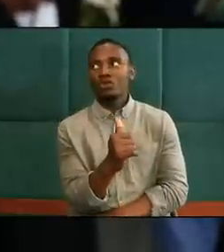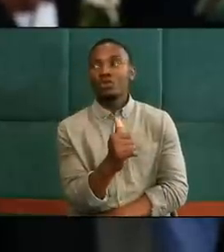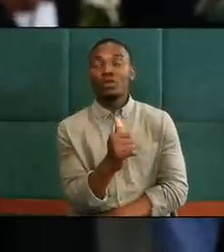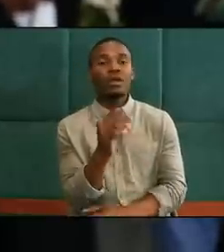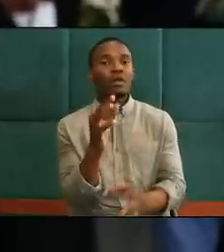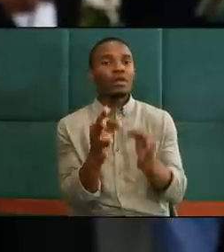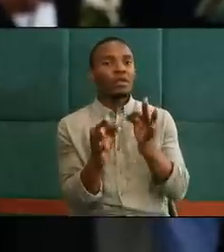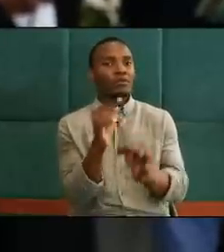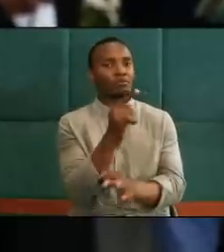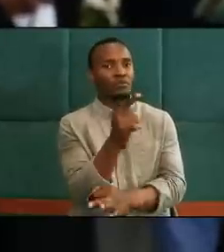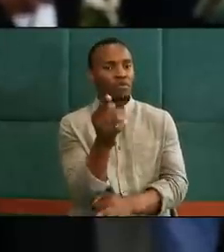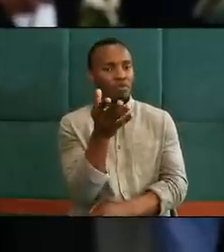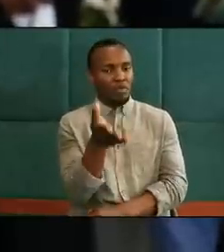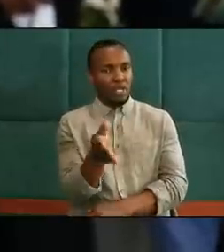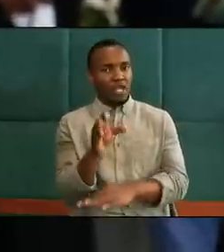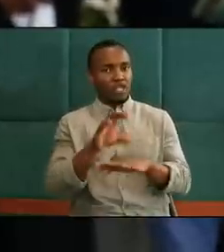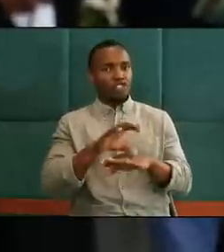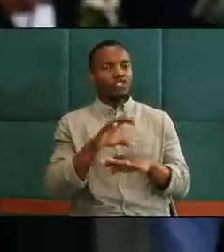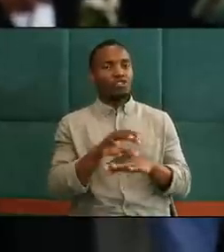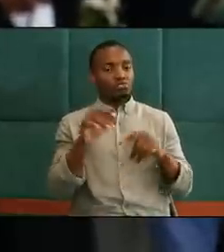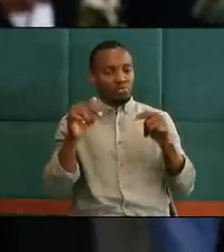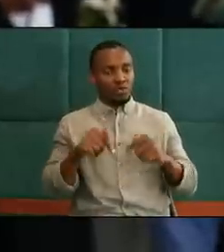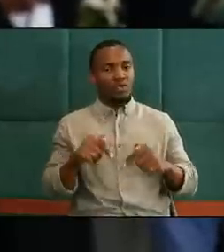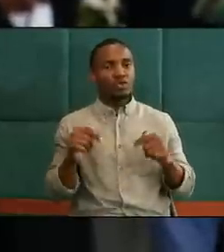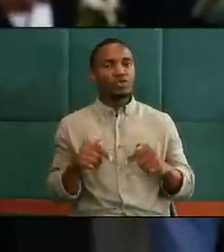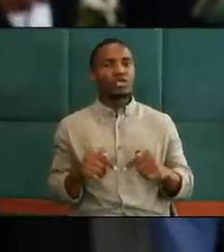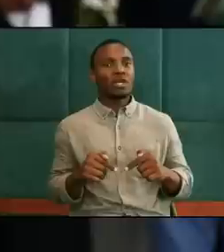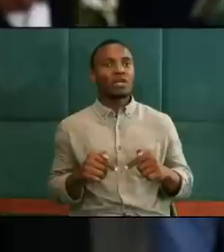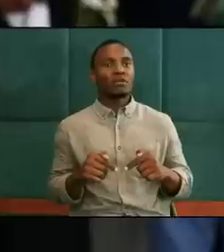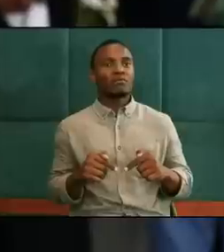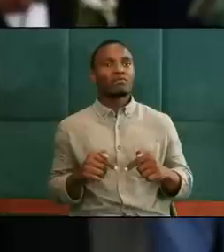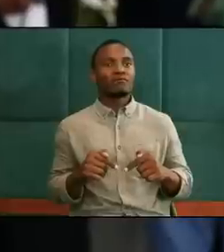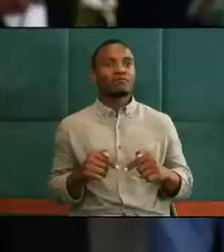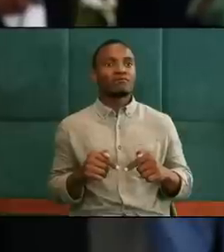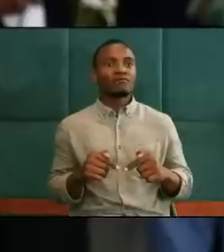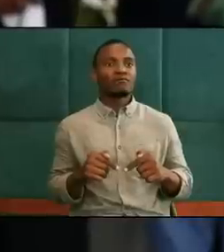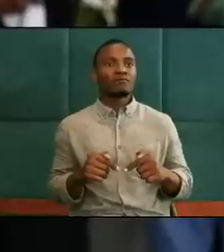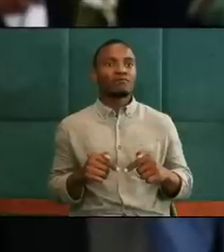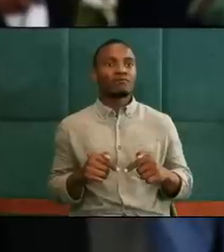If you are in this church today, it is not by accident.